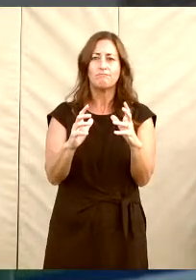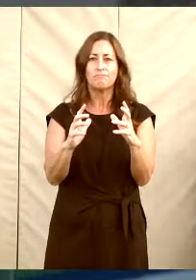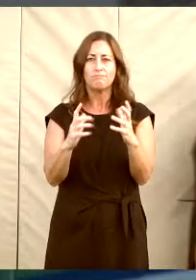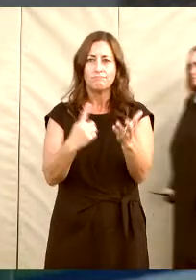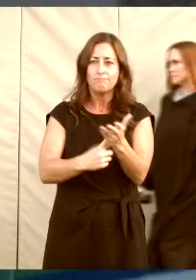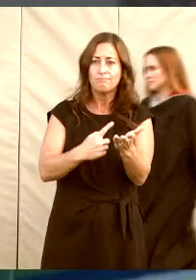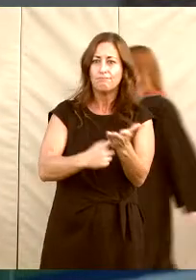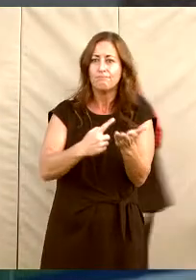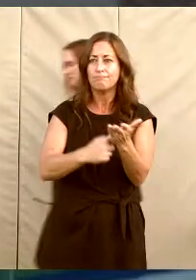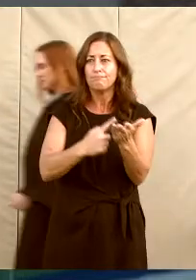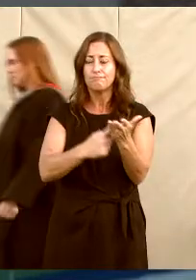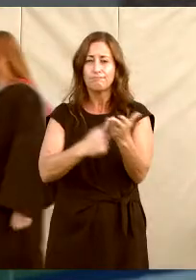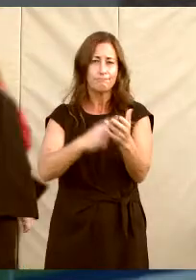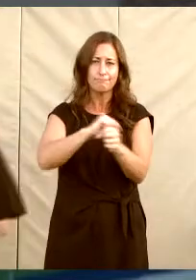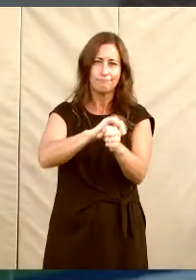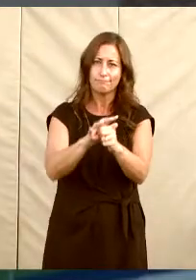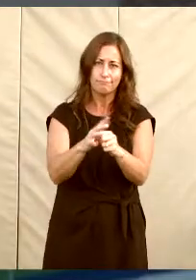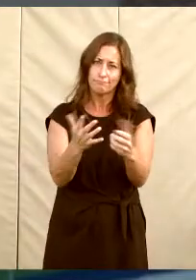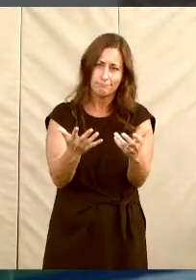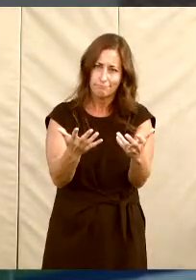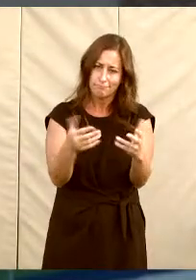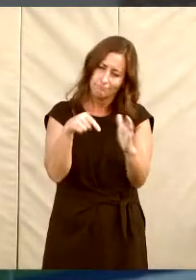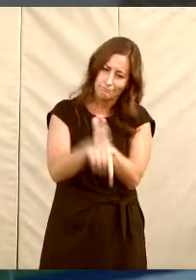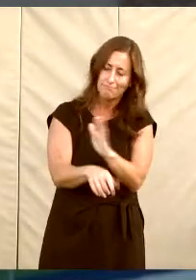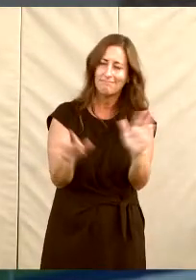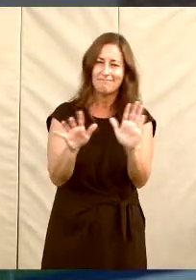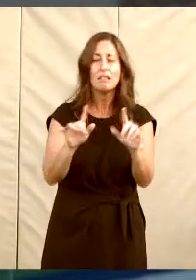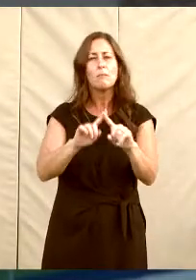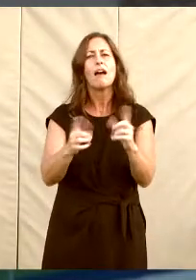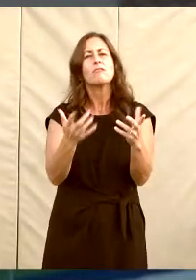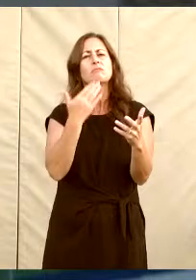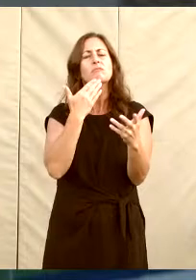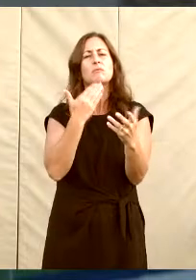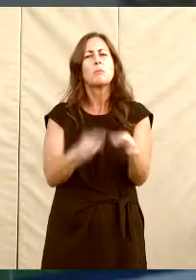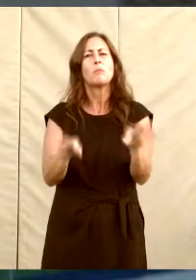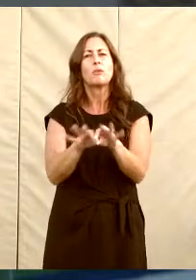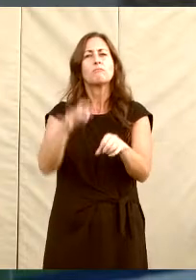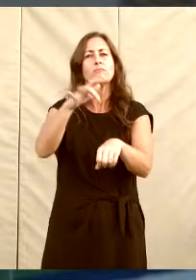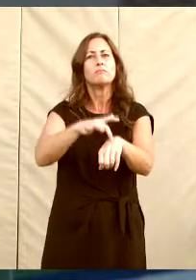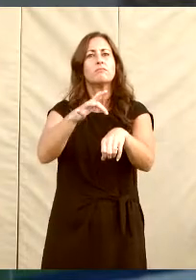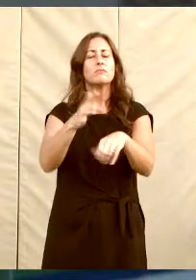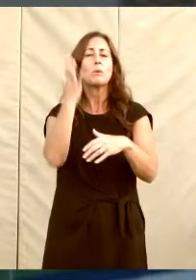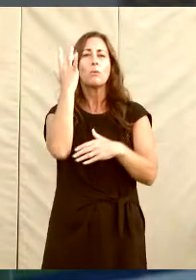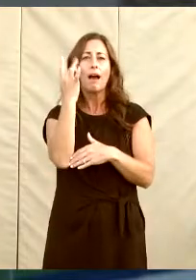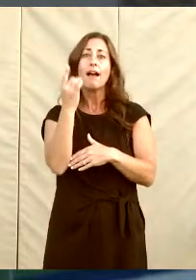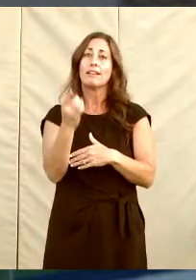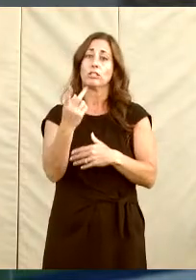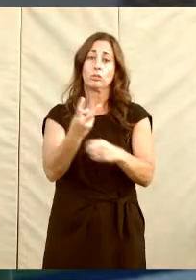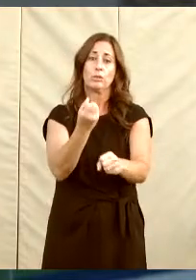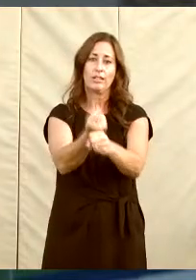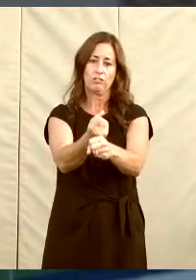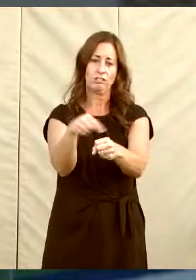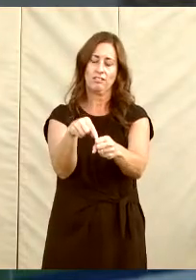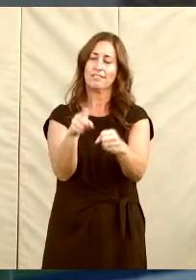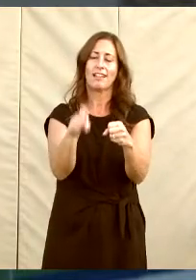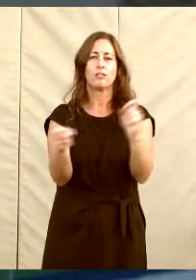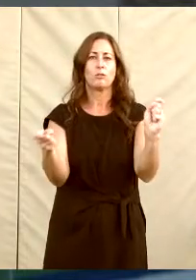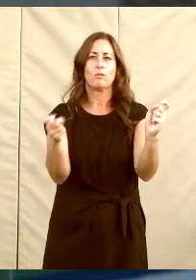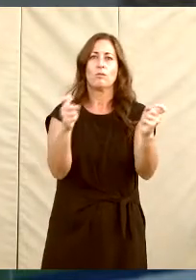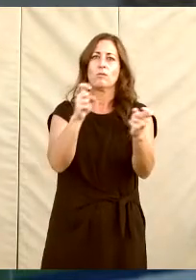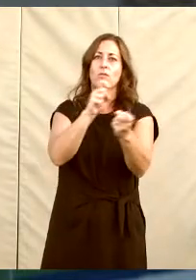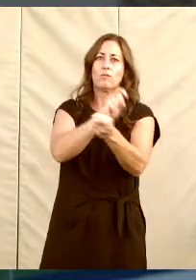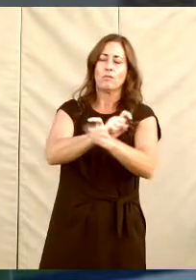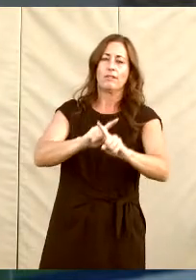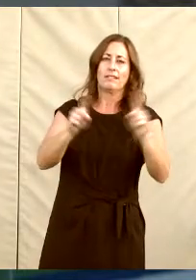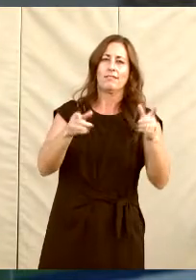the pandemic, I want to address it because it presented us with almost 2 years that we had to adjust to a different way of